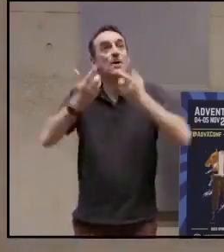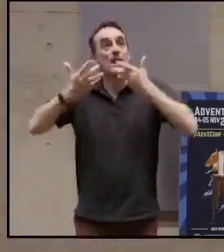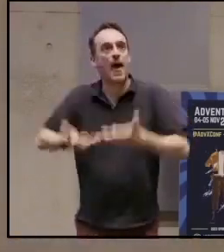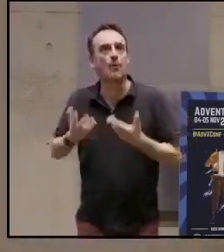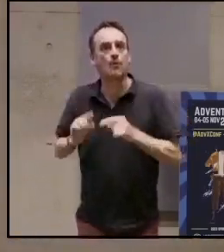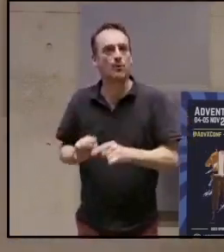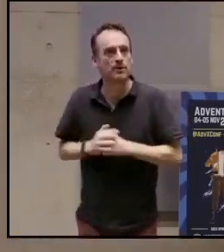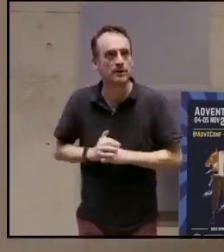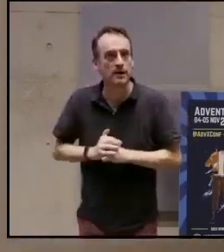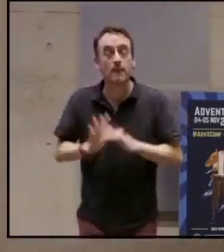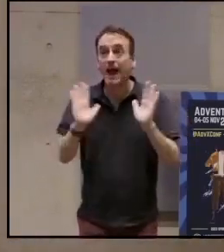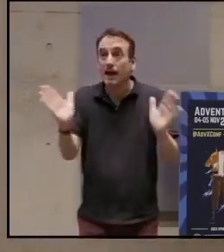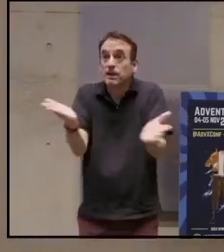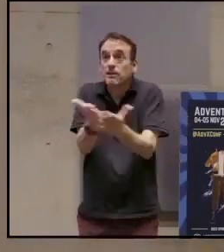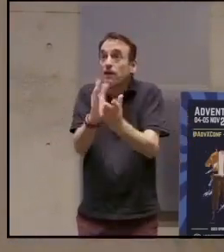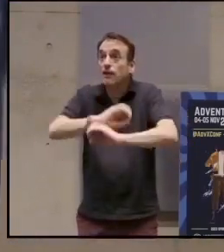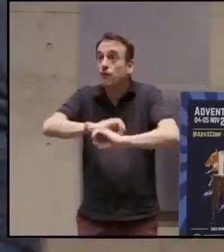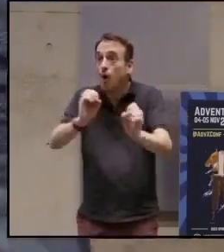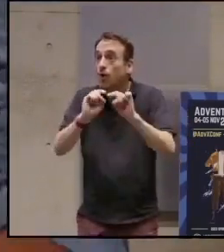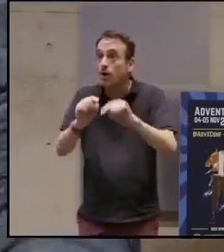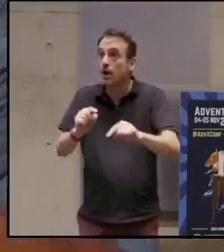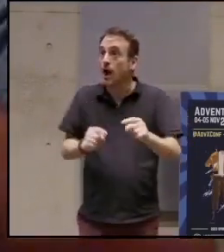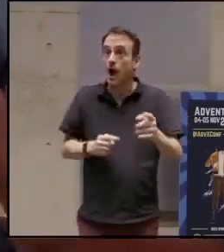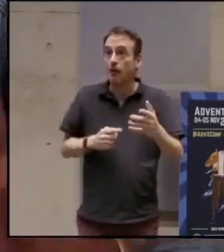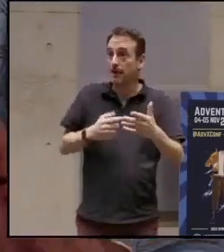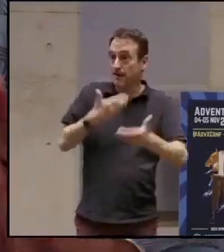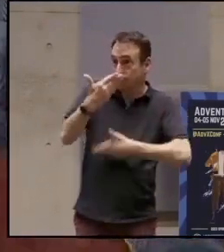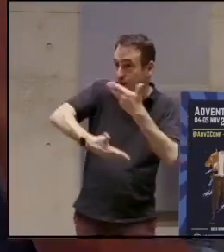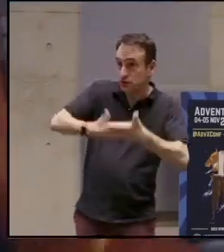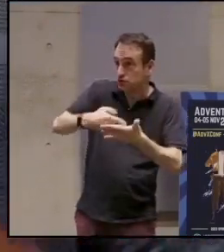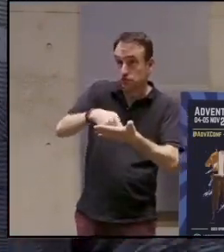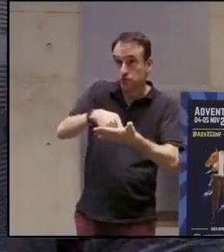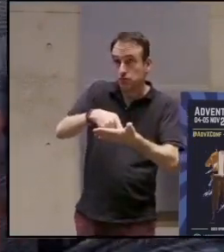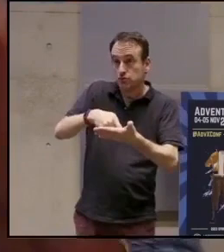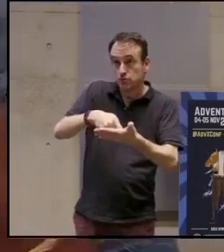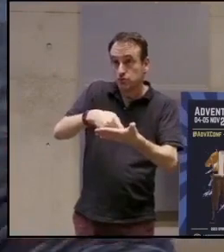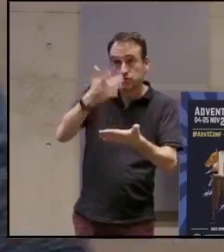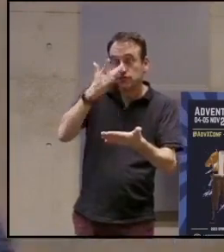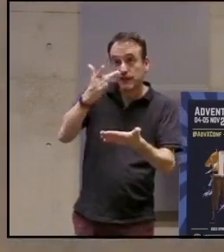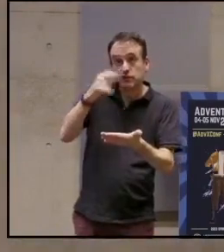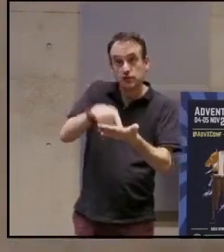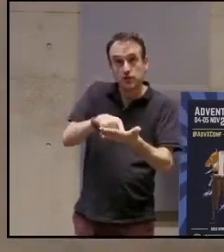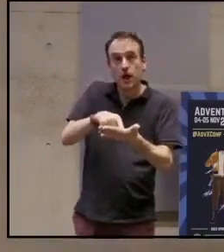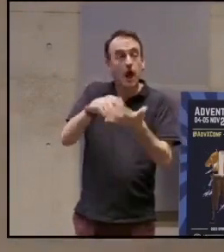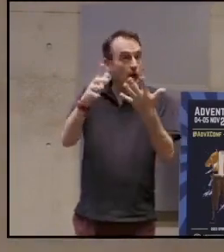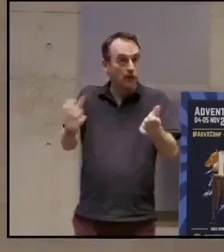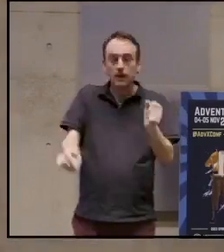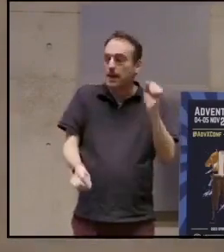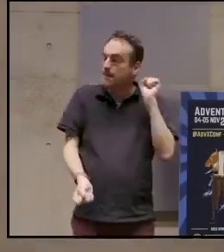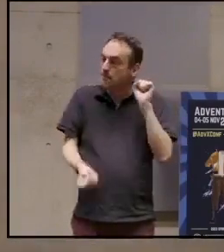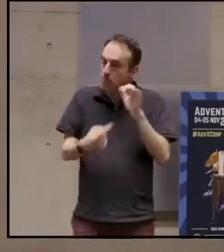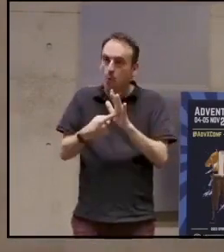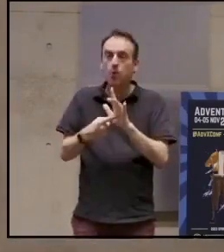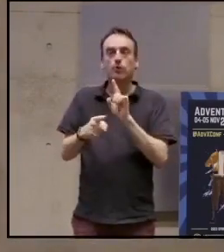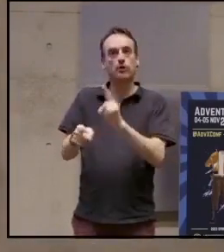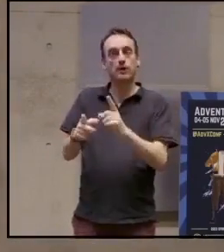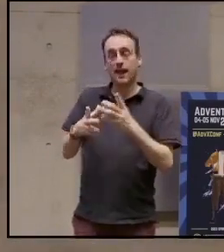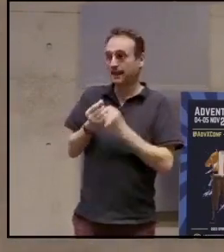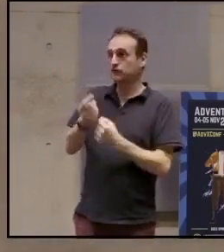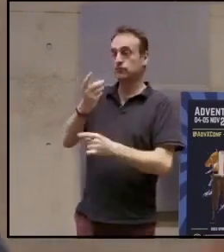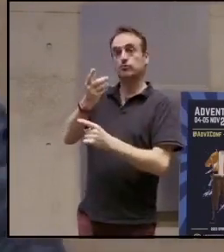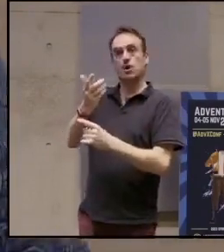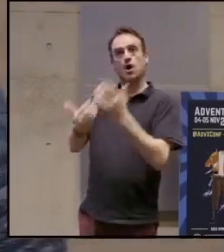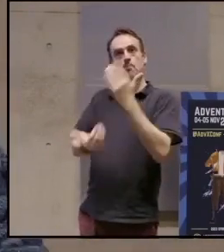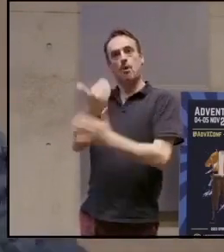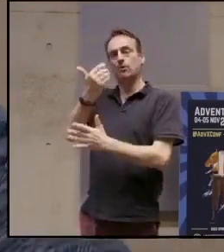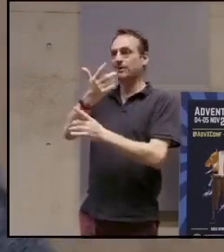is actually nothing wrong with this, right? Fiction has an entirely important role in commenting on our present and helping us interpret that. That is part of what we do. That's the